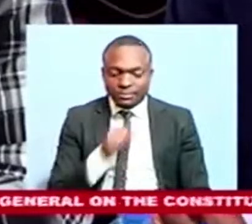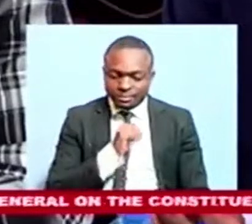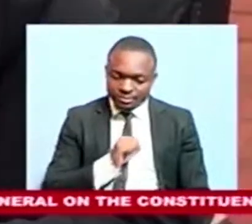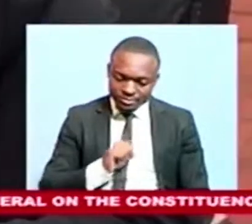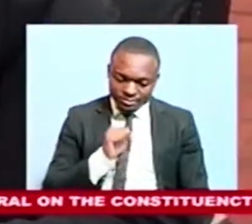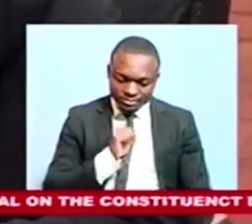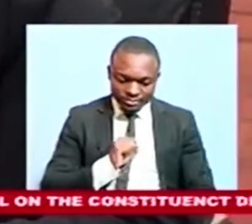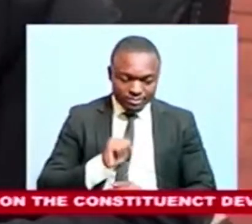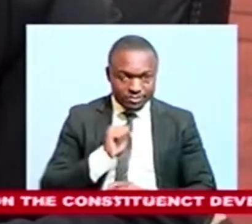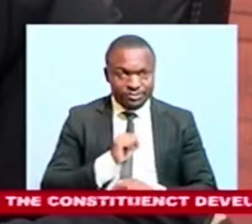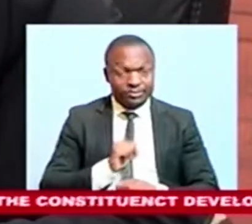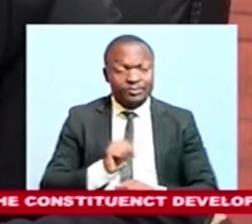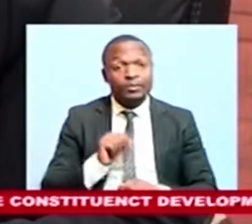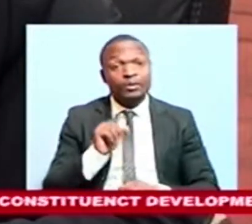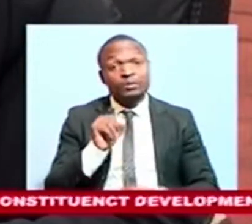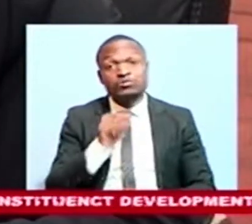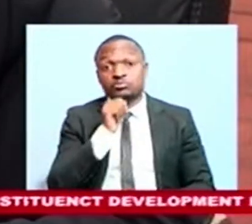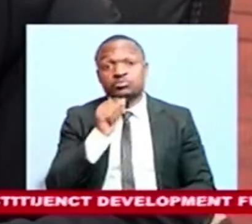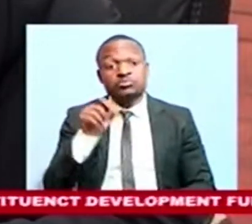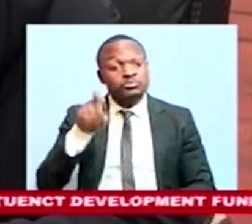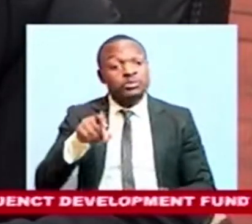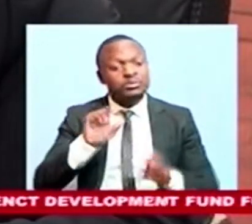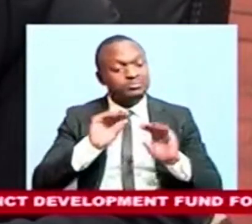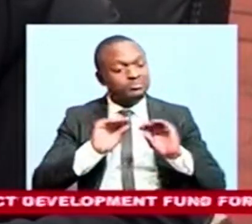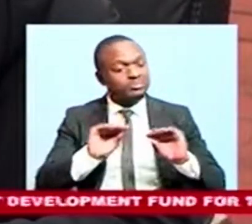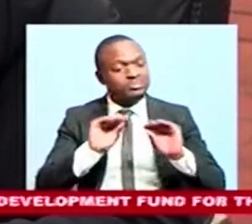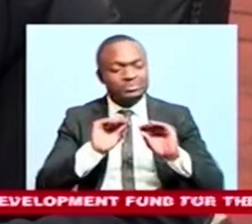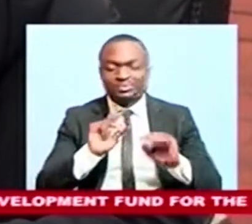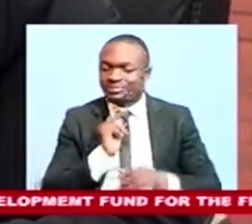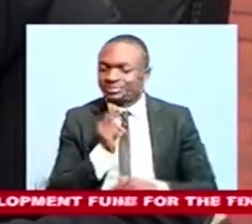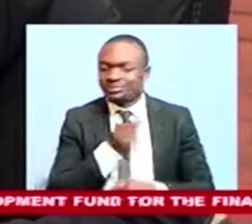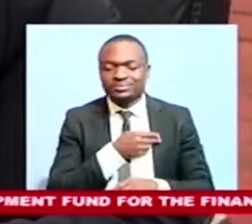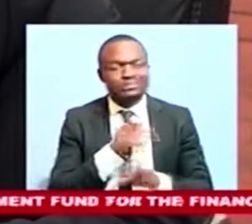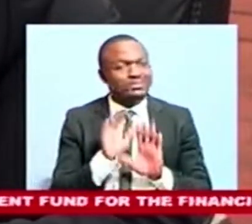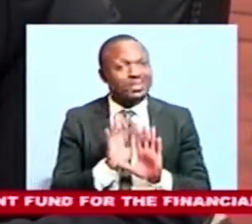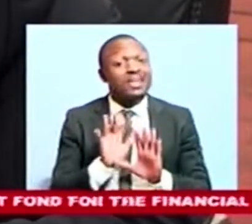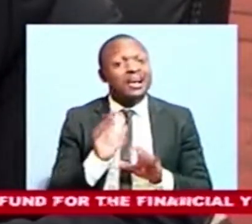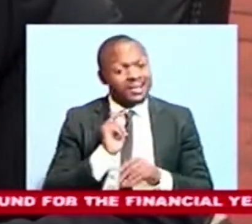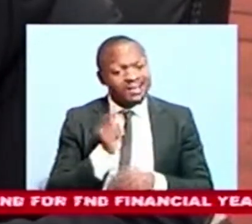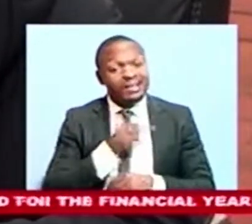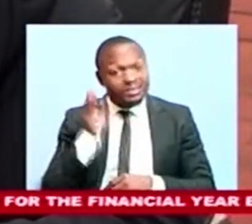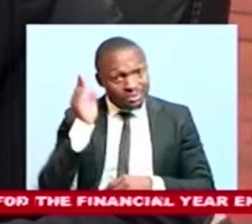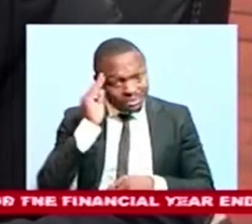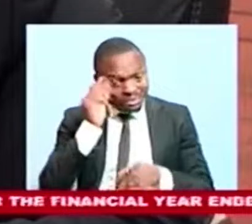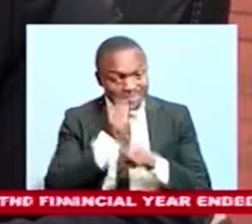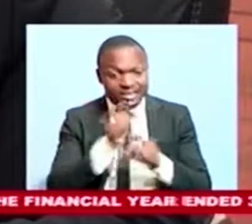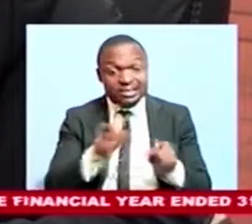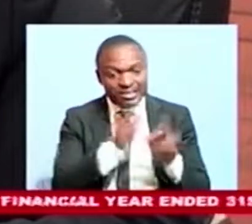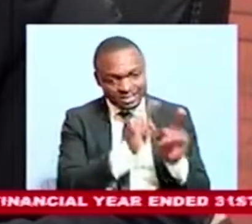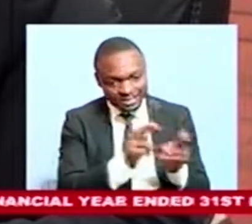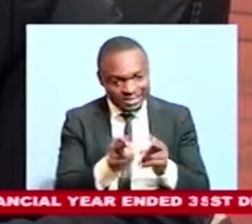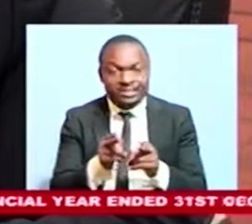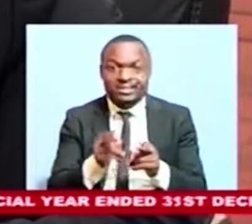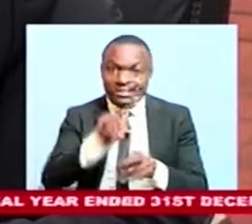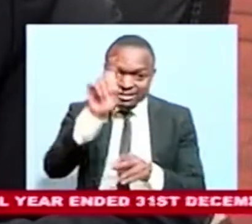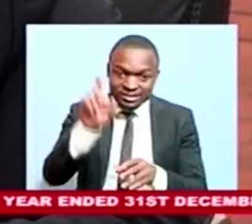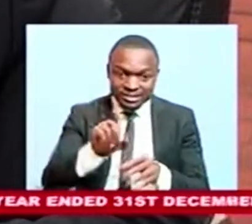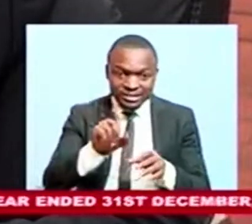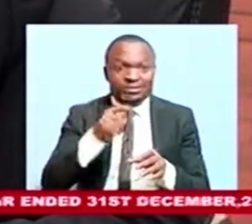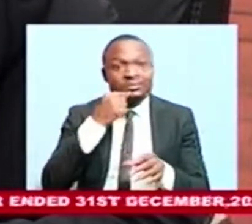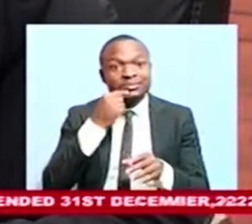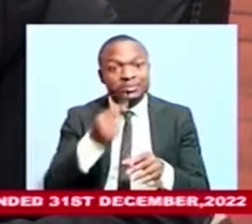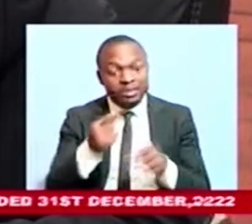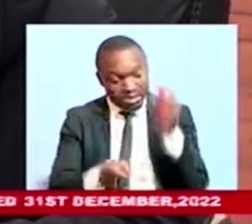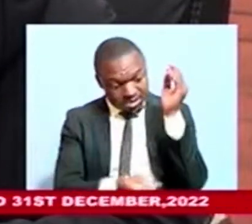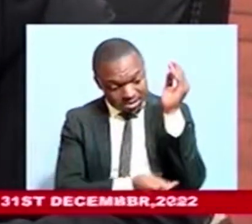for, you don't need to lecture. Oh, okay. We know. We just answer the questions. Yes. When we say milestones,